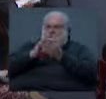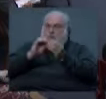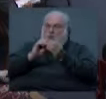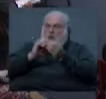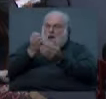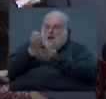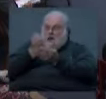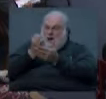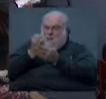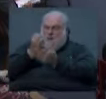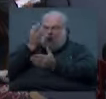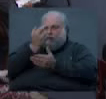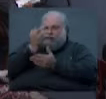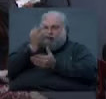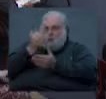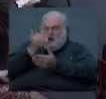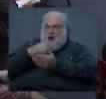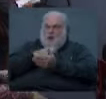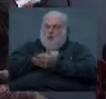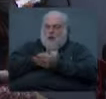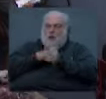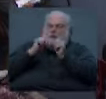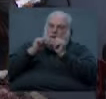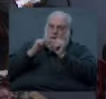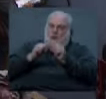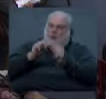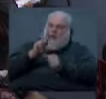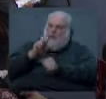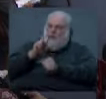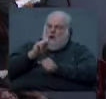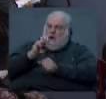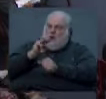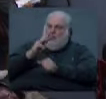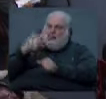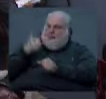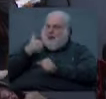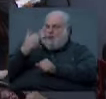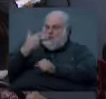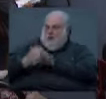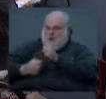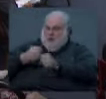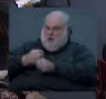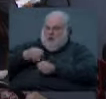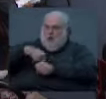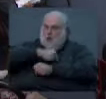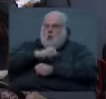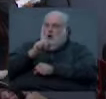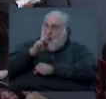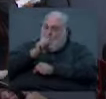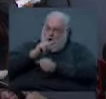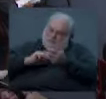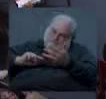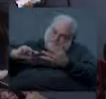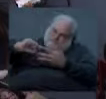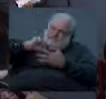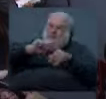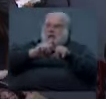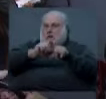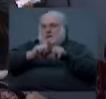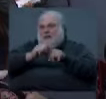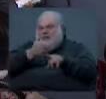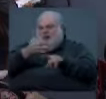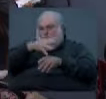economical, hence the reason why we've renewed the past 3 years. I will share with you that we are going through an extensive phase of looking at different things